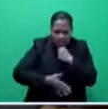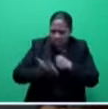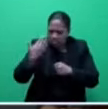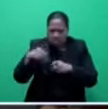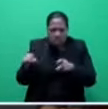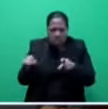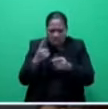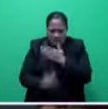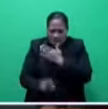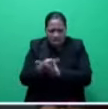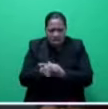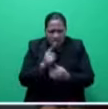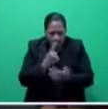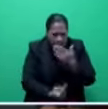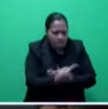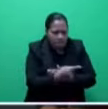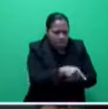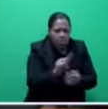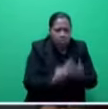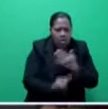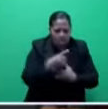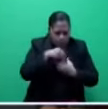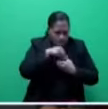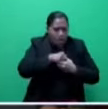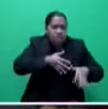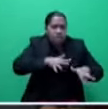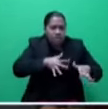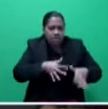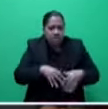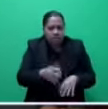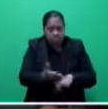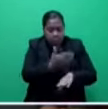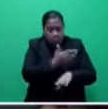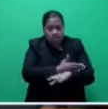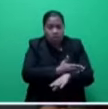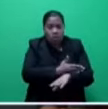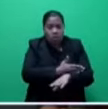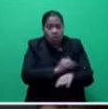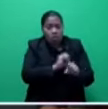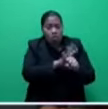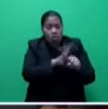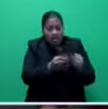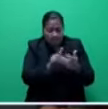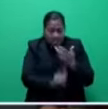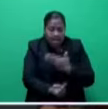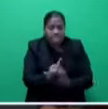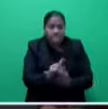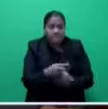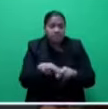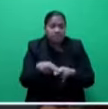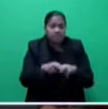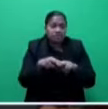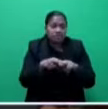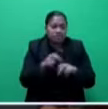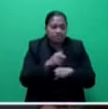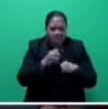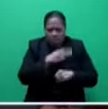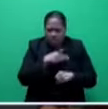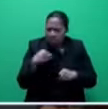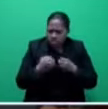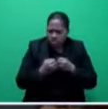afford to become paralyzed with fear. Even before COVID-19 arrived in Fiji, our ministry had started to plan